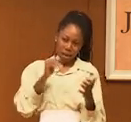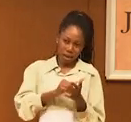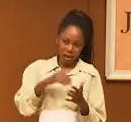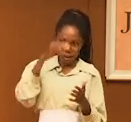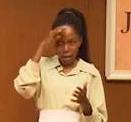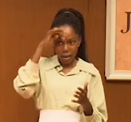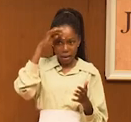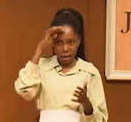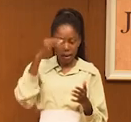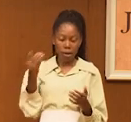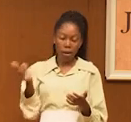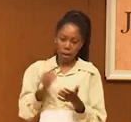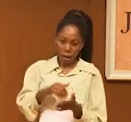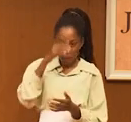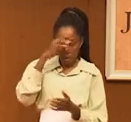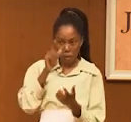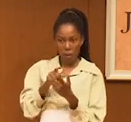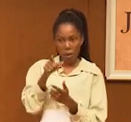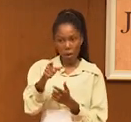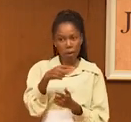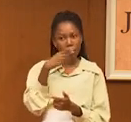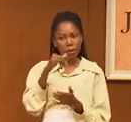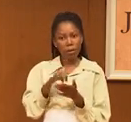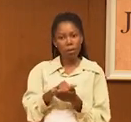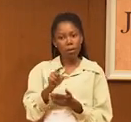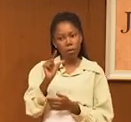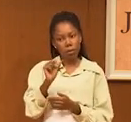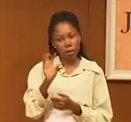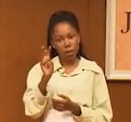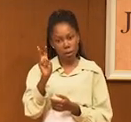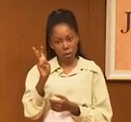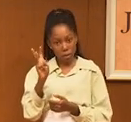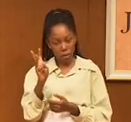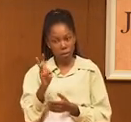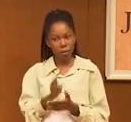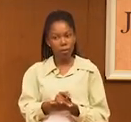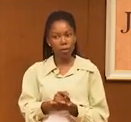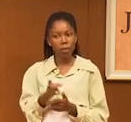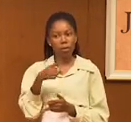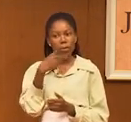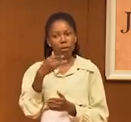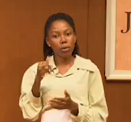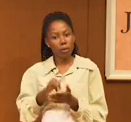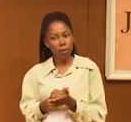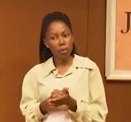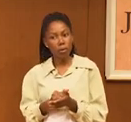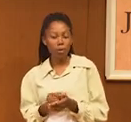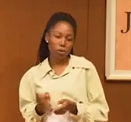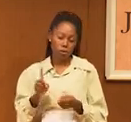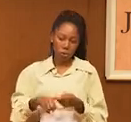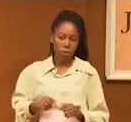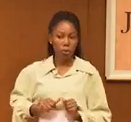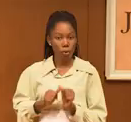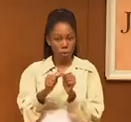was 2016. That, you know, he want us to take the relationship to another